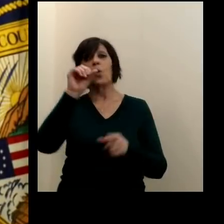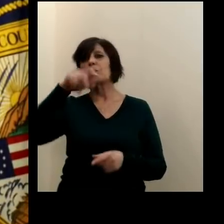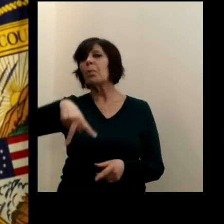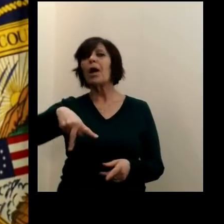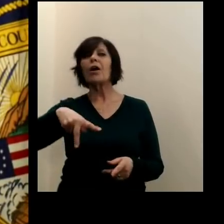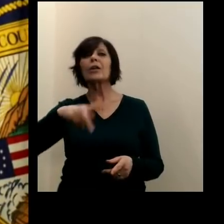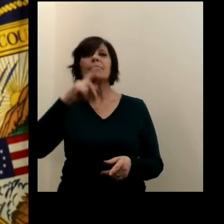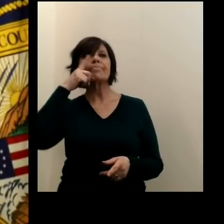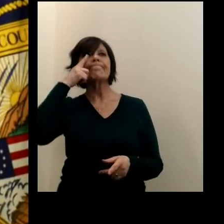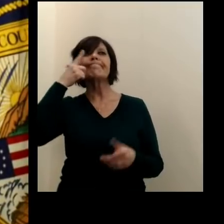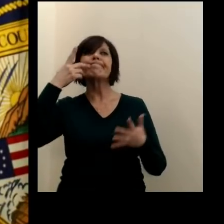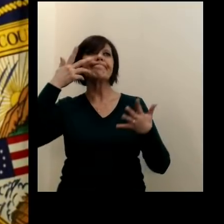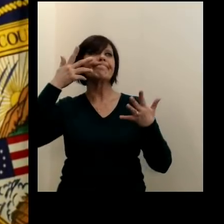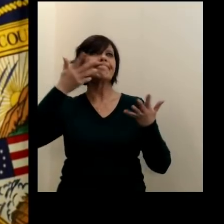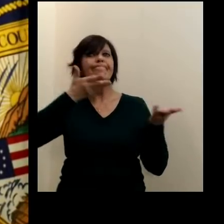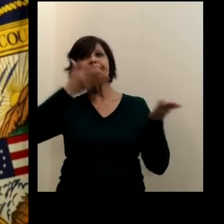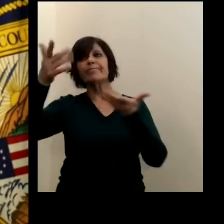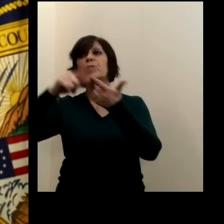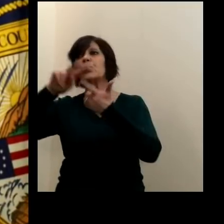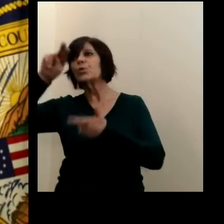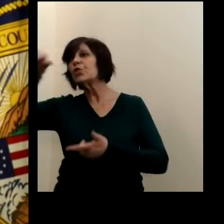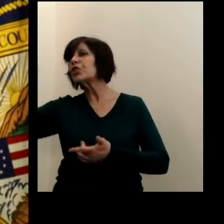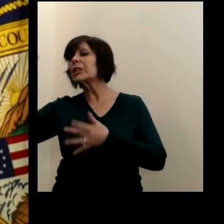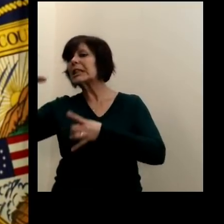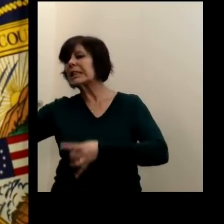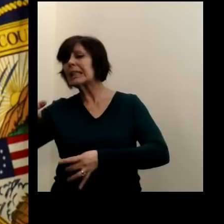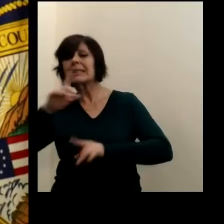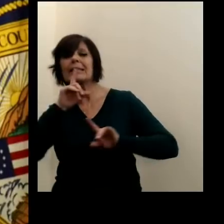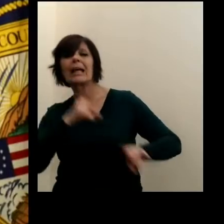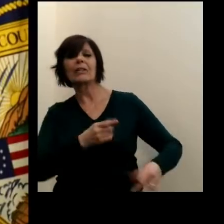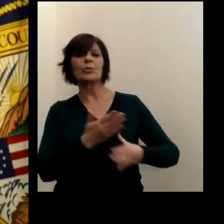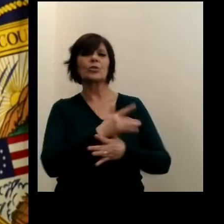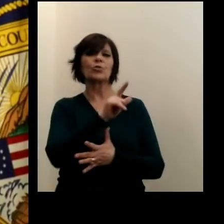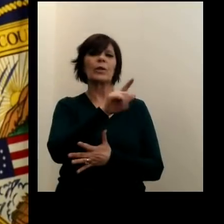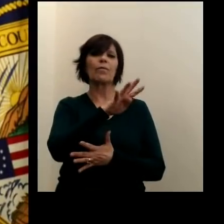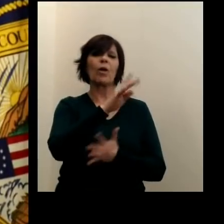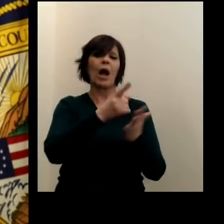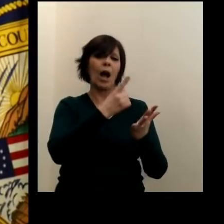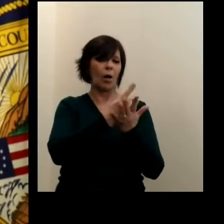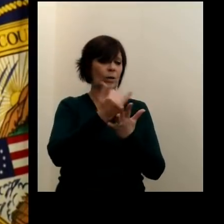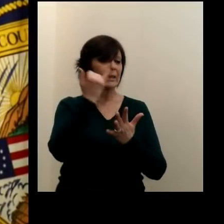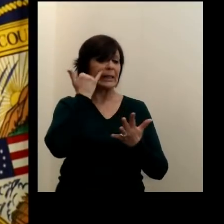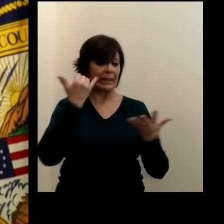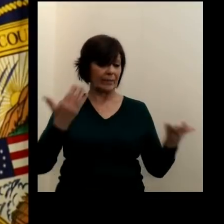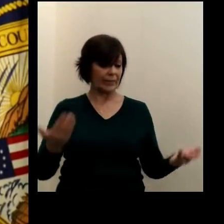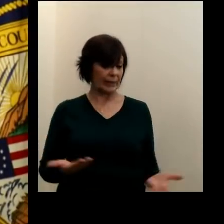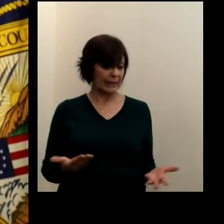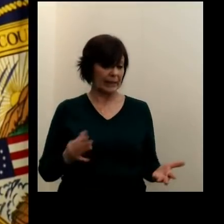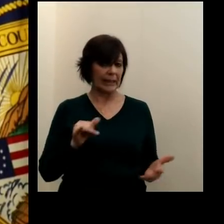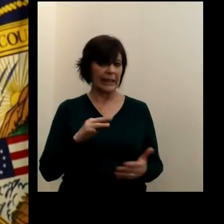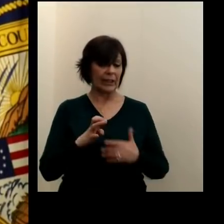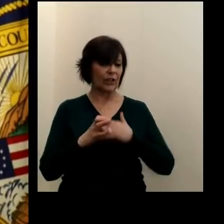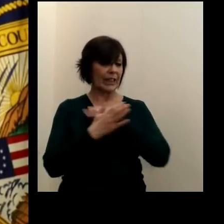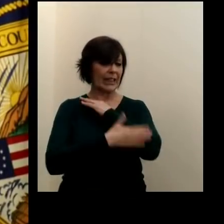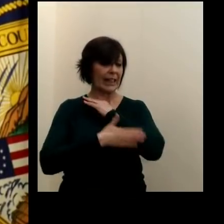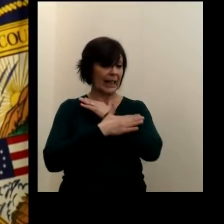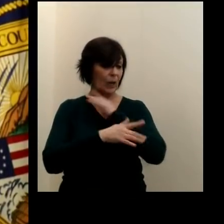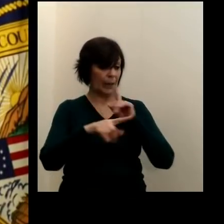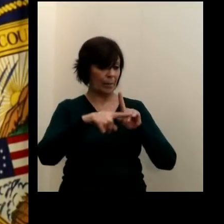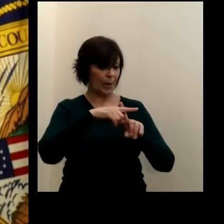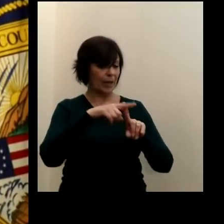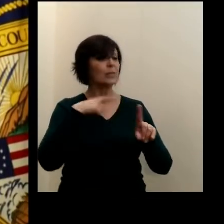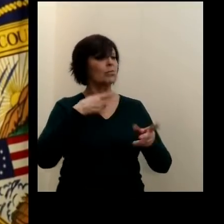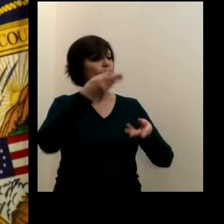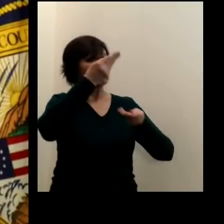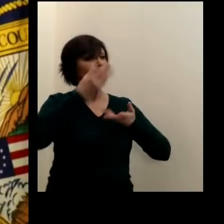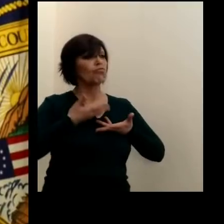get swabbed. Those swabs will be taken in New Jersey, and they'll have an answer within 24 hours. If the person's an Erie County resident and they test positive, we'll get that